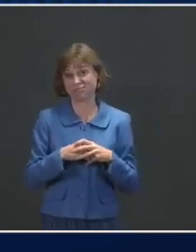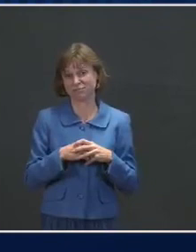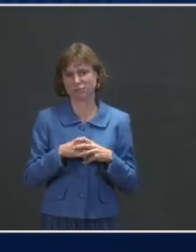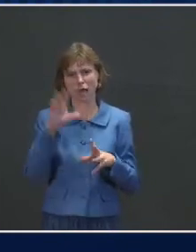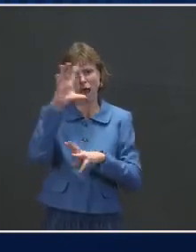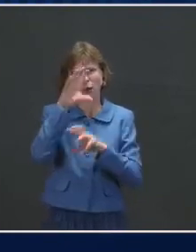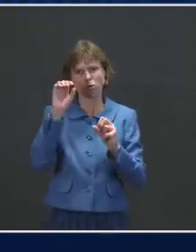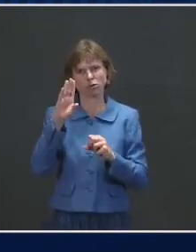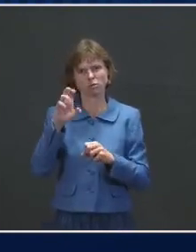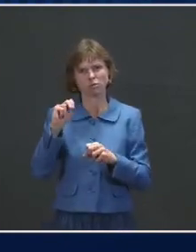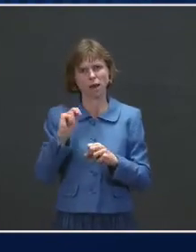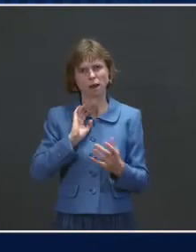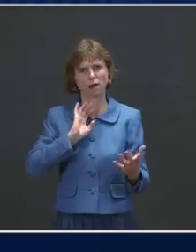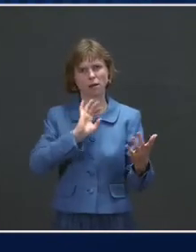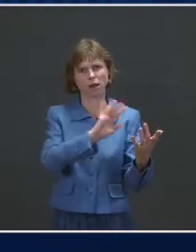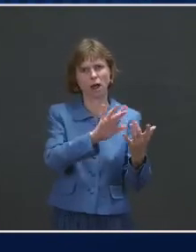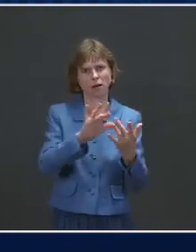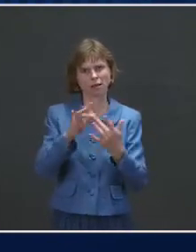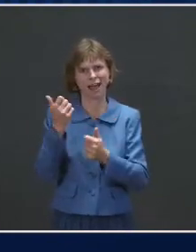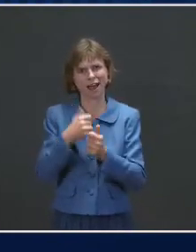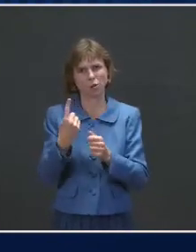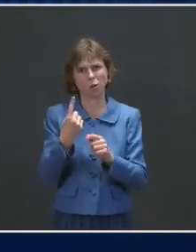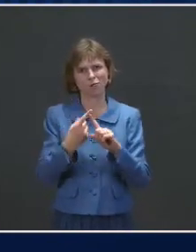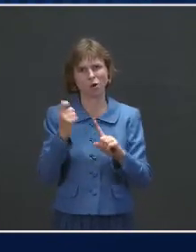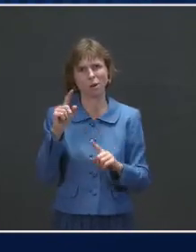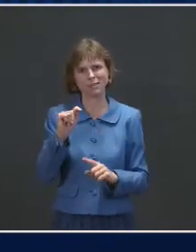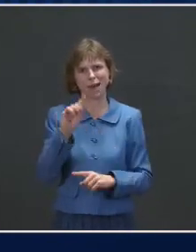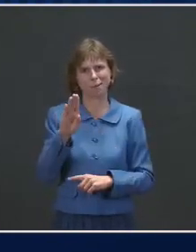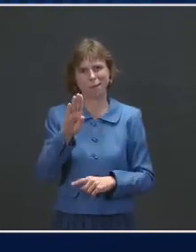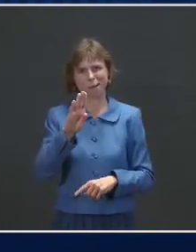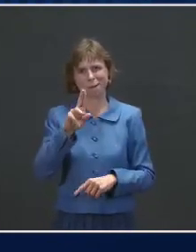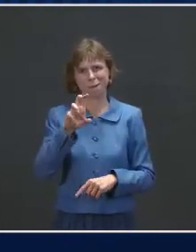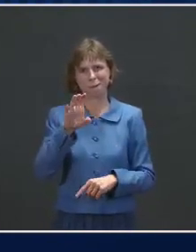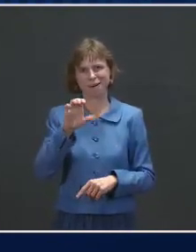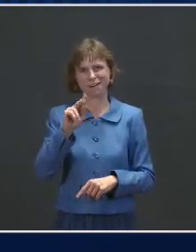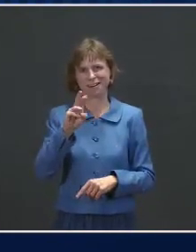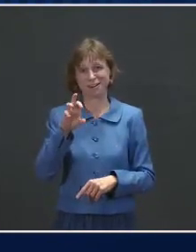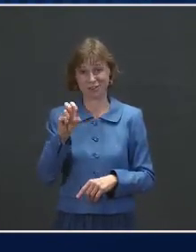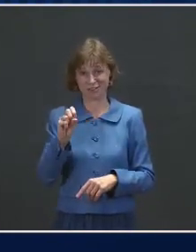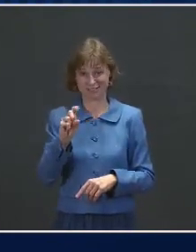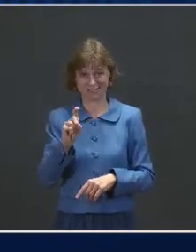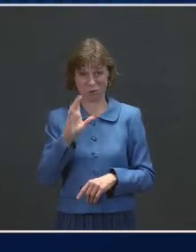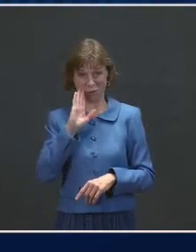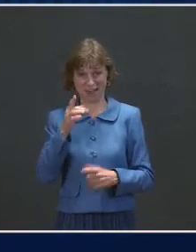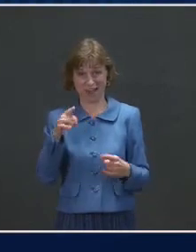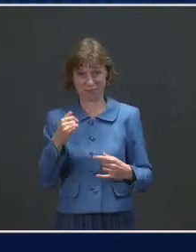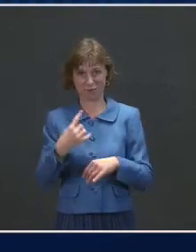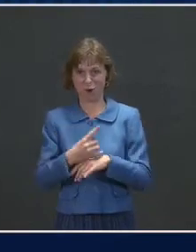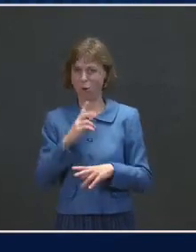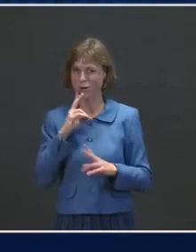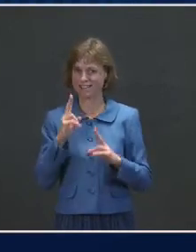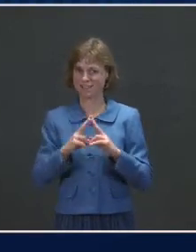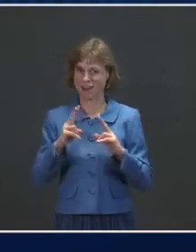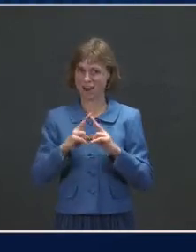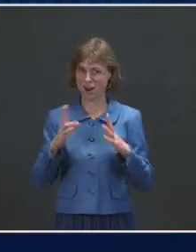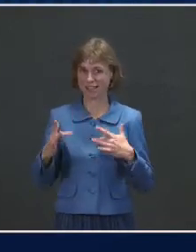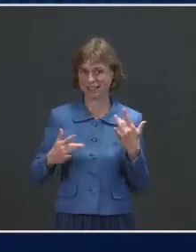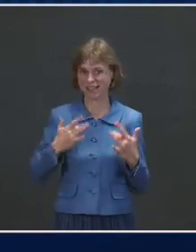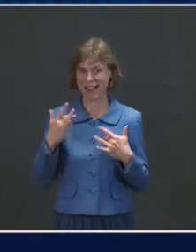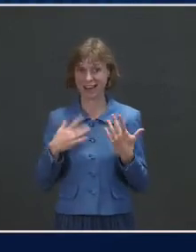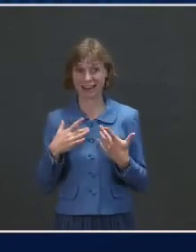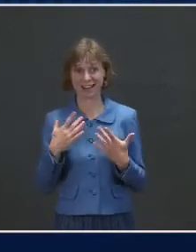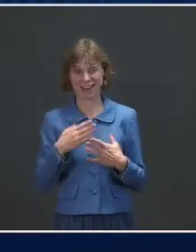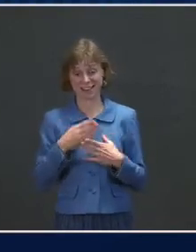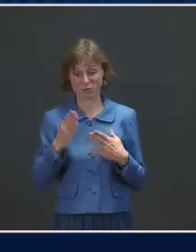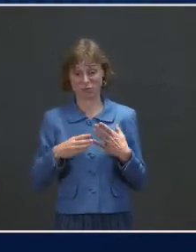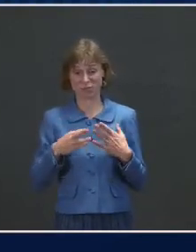reached out to anybody from the Tampa Bay Buccaneers? And if not, is that something that's going to happen today? It's very exciting, the outcome of the Super Bowl, I